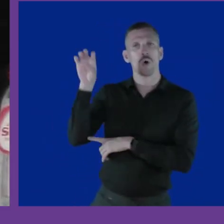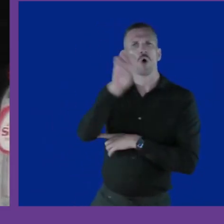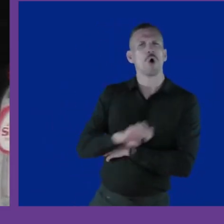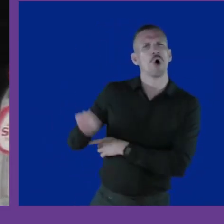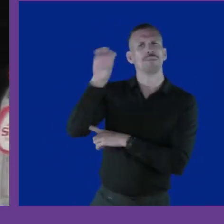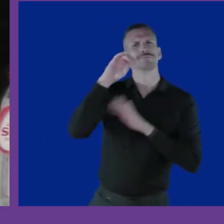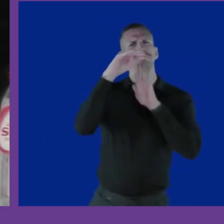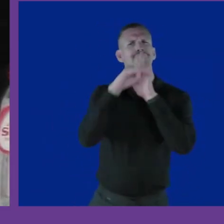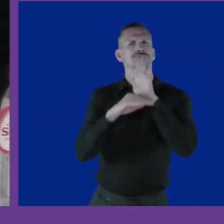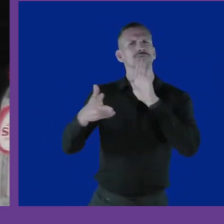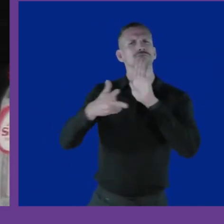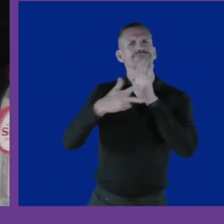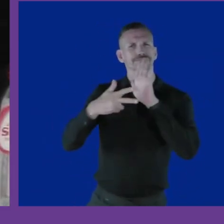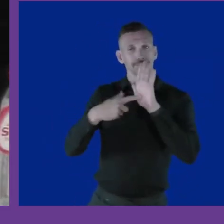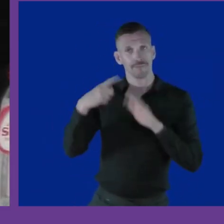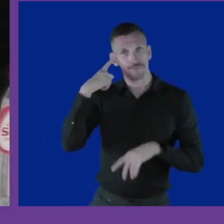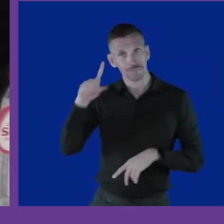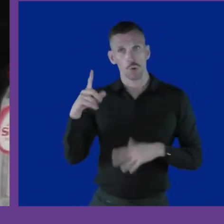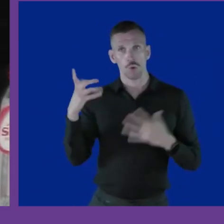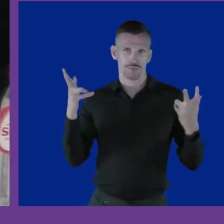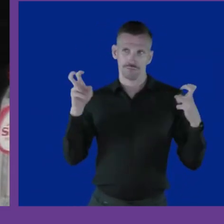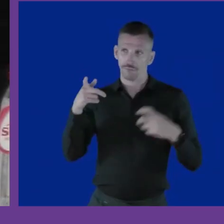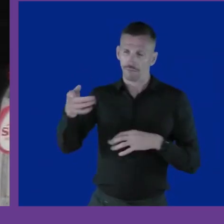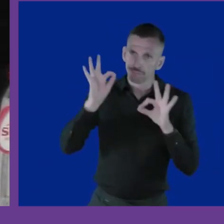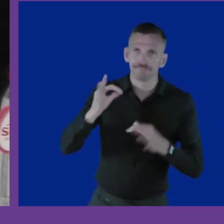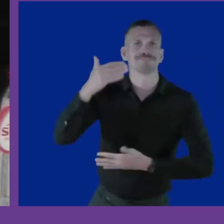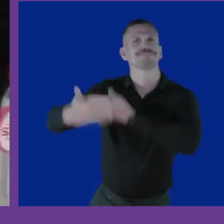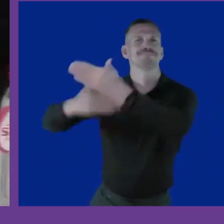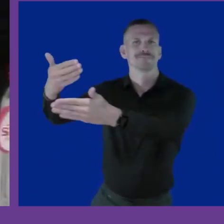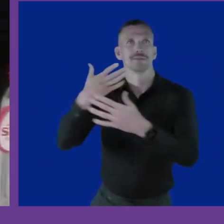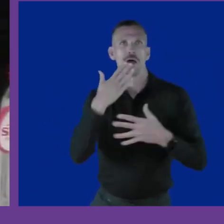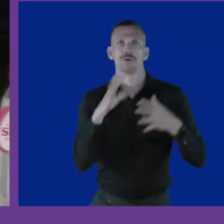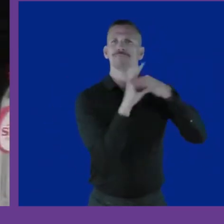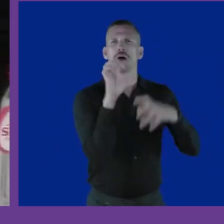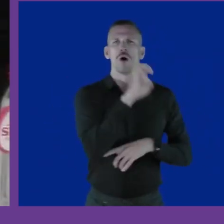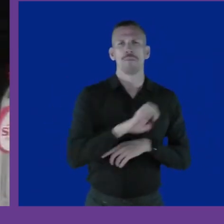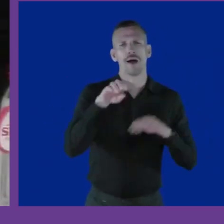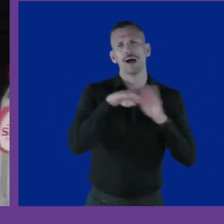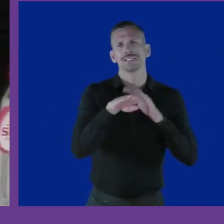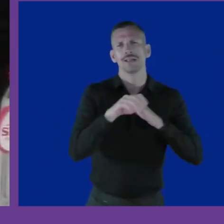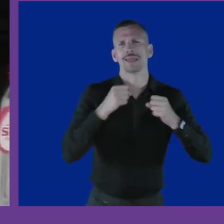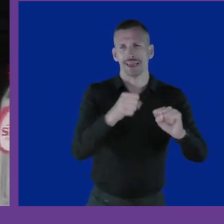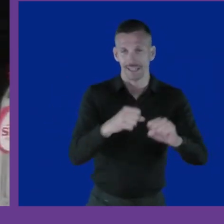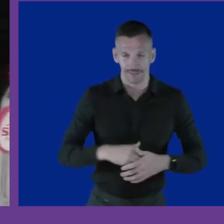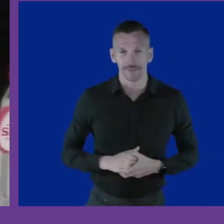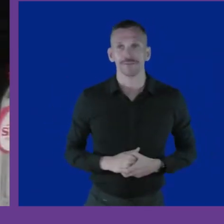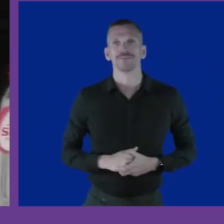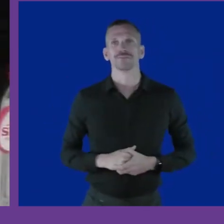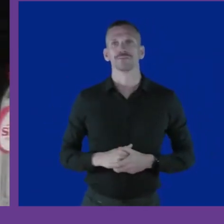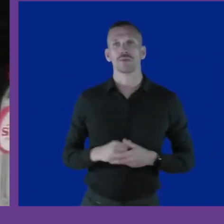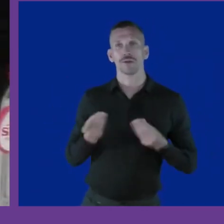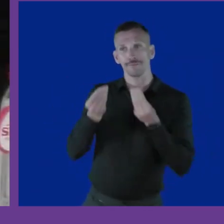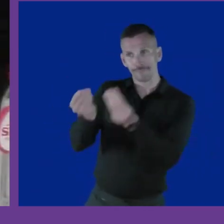people. So now I would like to start the panel, and what we have